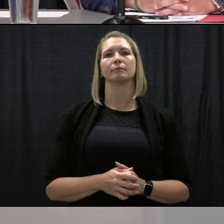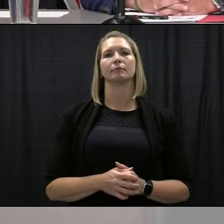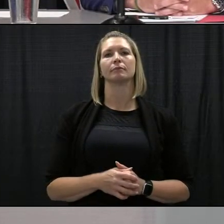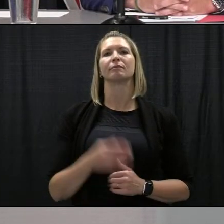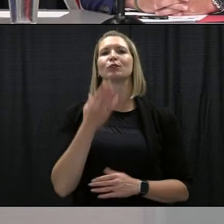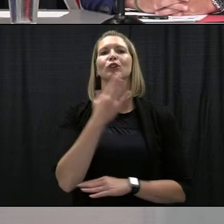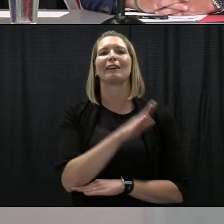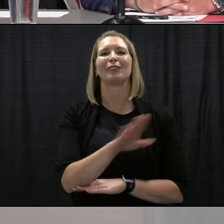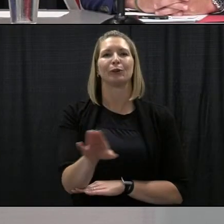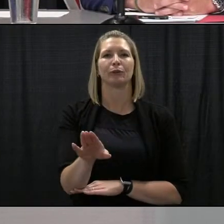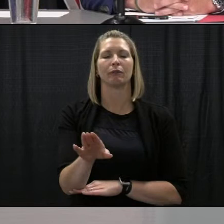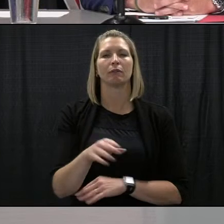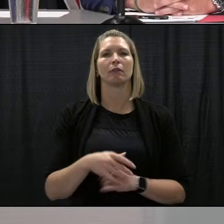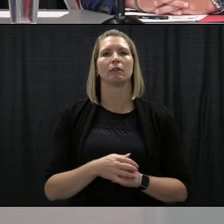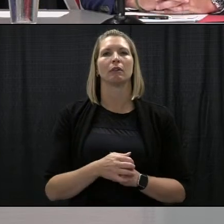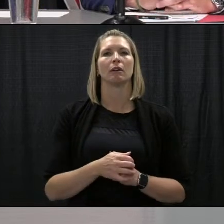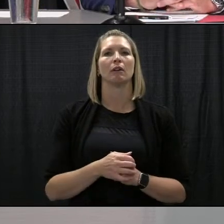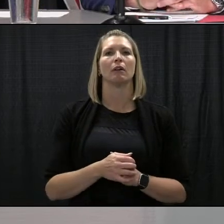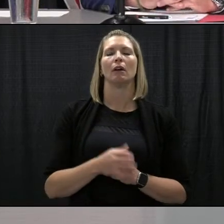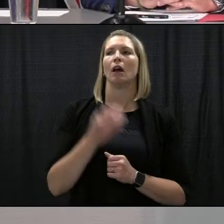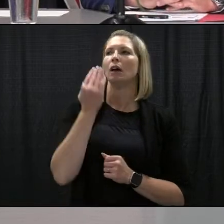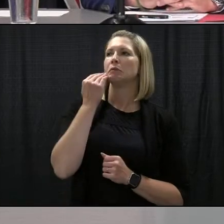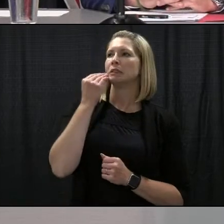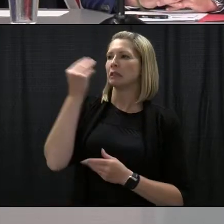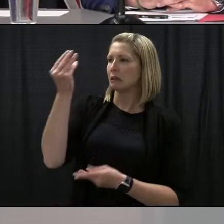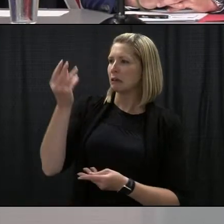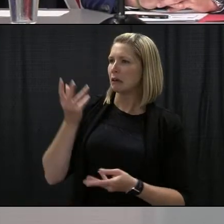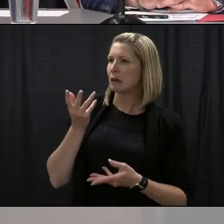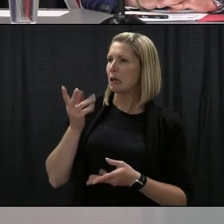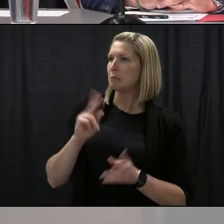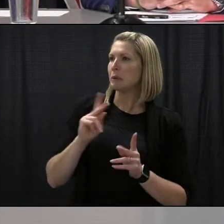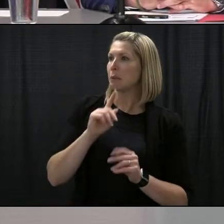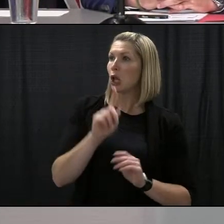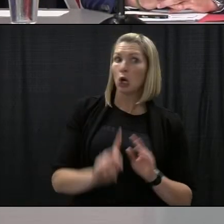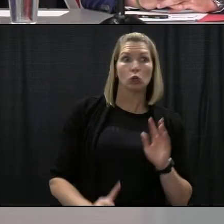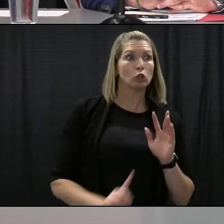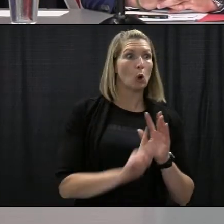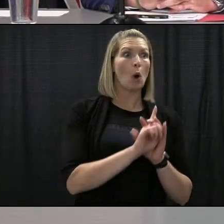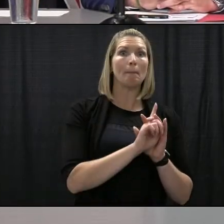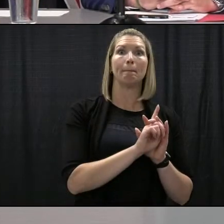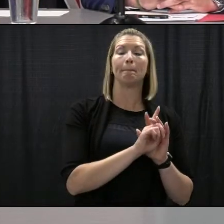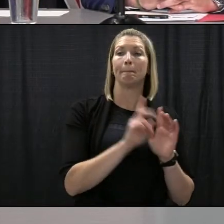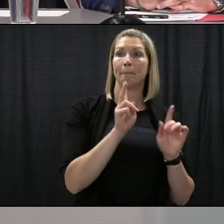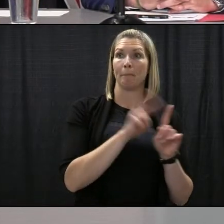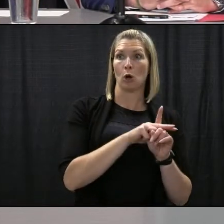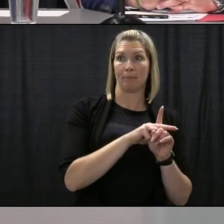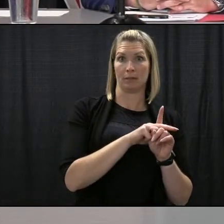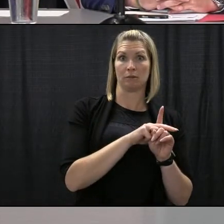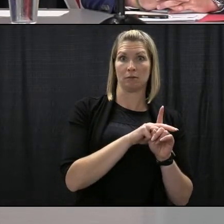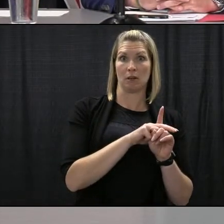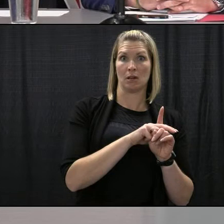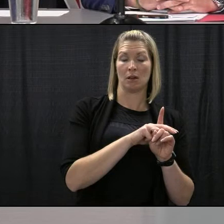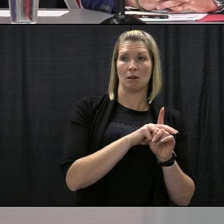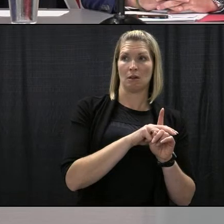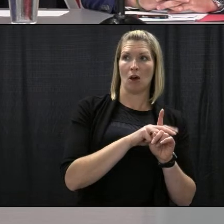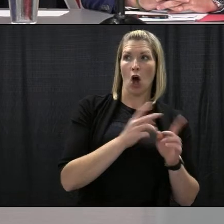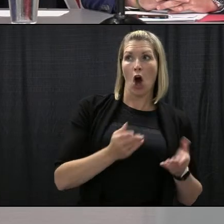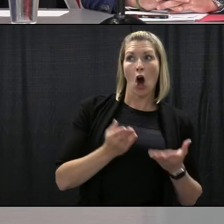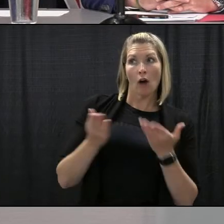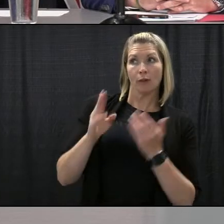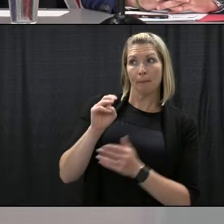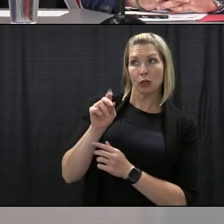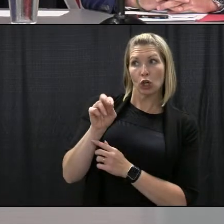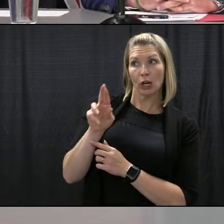Good afternoon. We've been getting reports that people are showing up for appointments, and when they were offered Moderna, they're leaving saying they